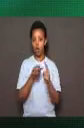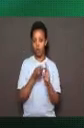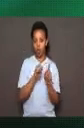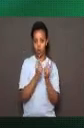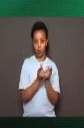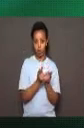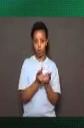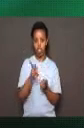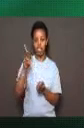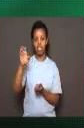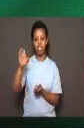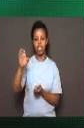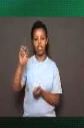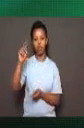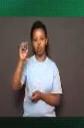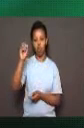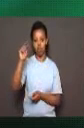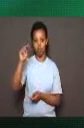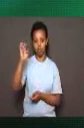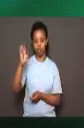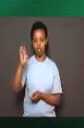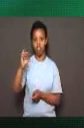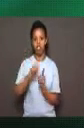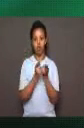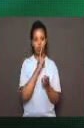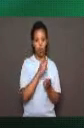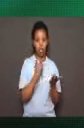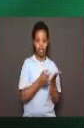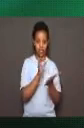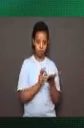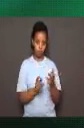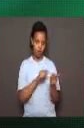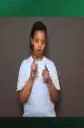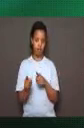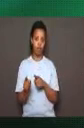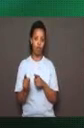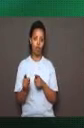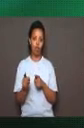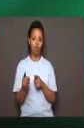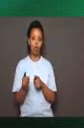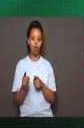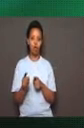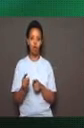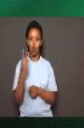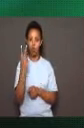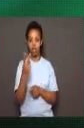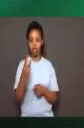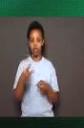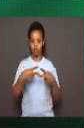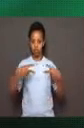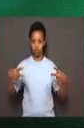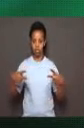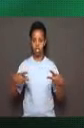the ketone group. The formula for this group is a double bond